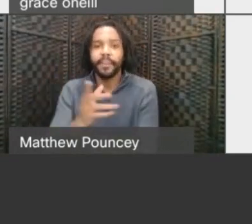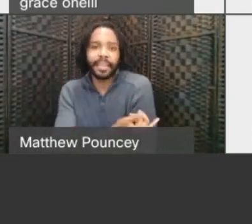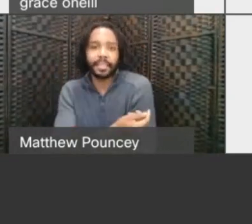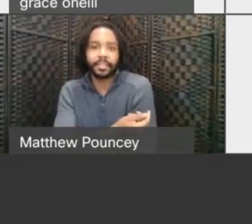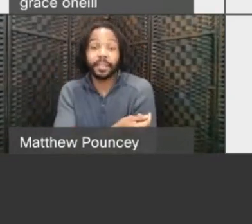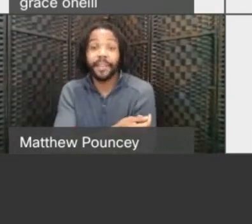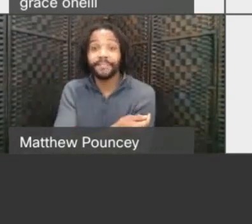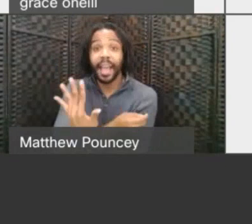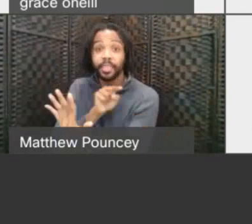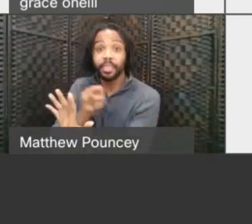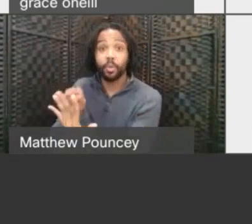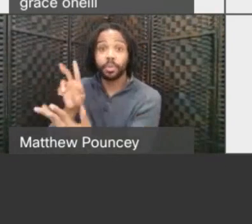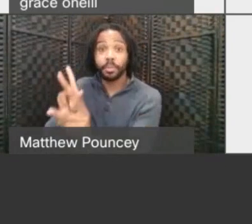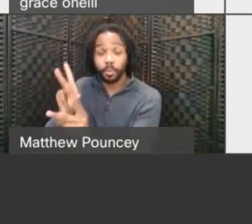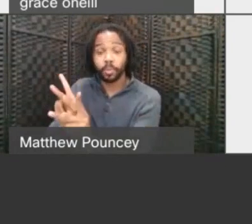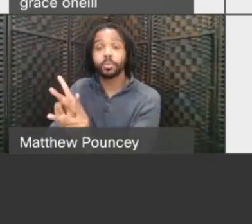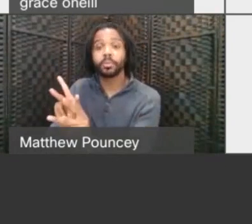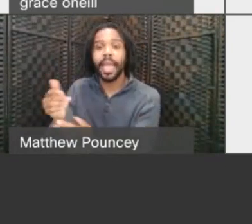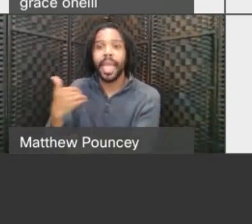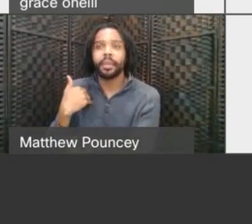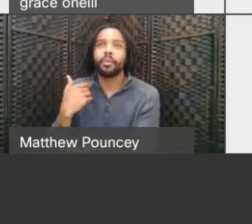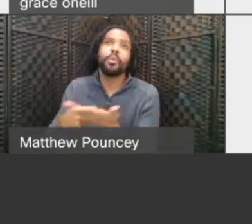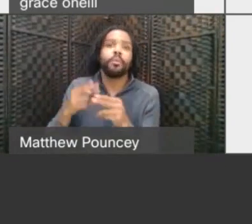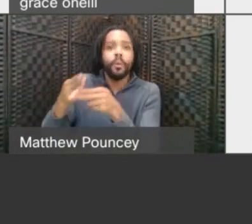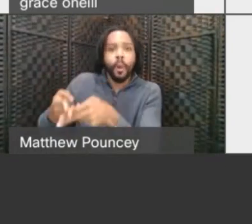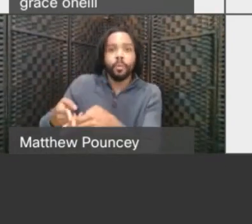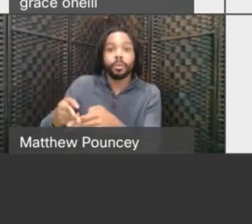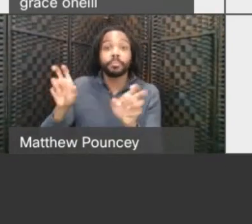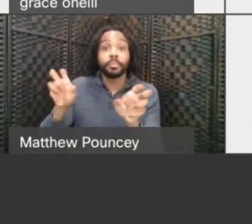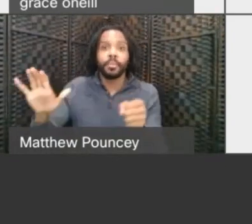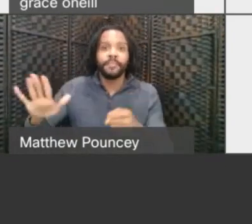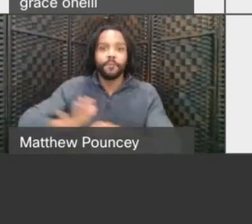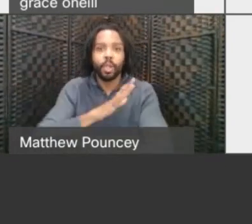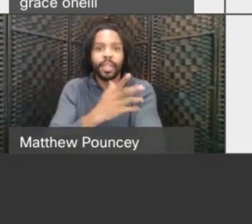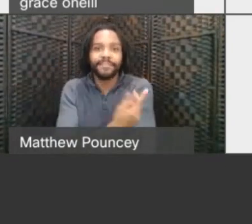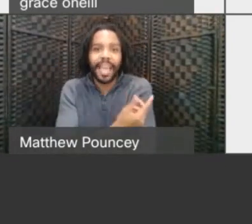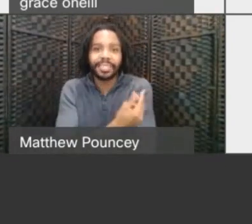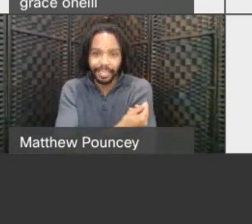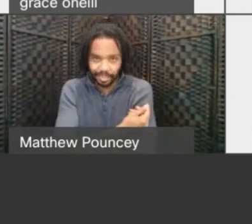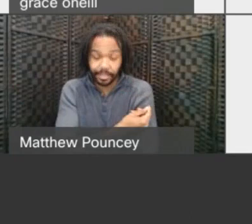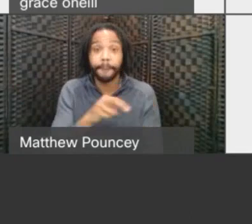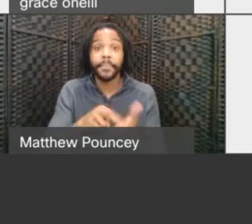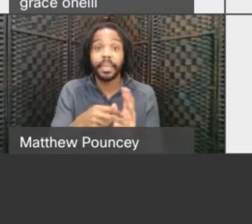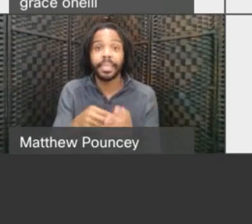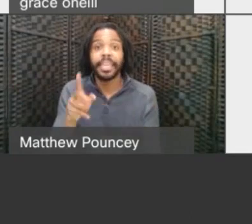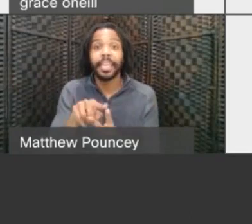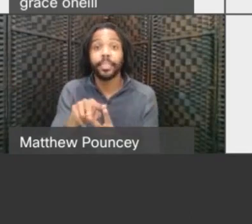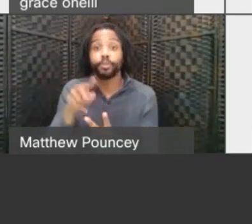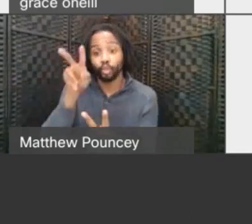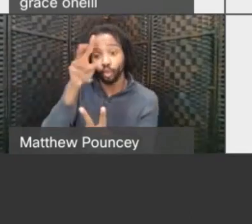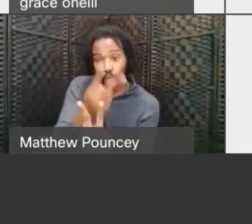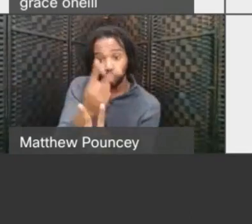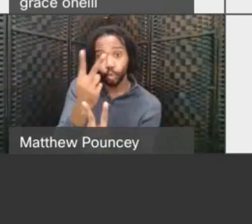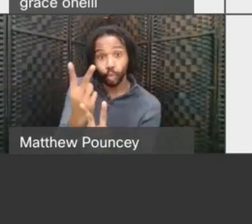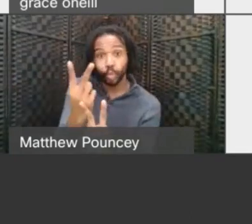them were what we call fully vaccinated, in that they had gotten either 2 of one of the